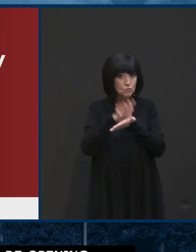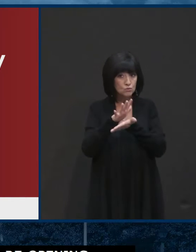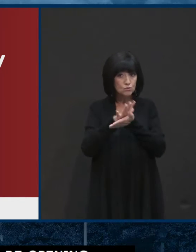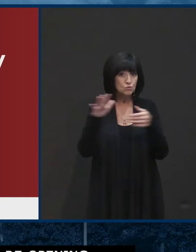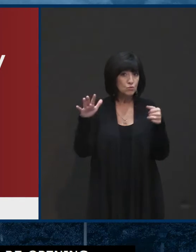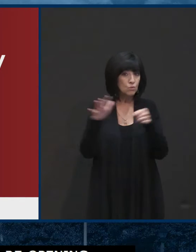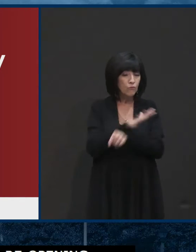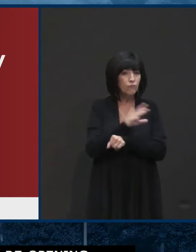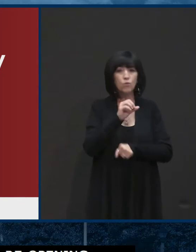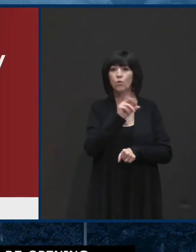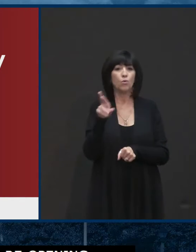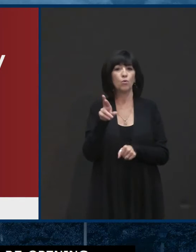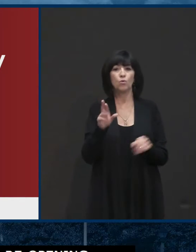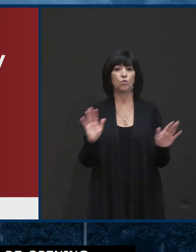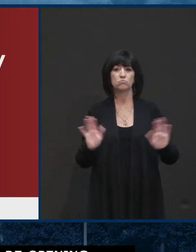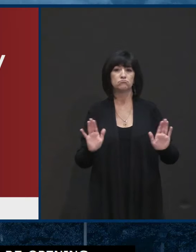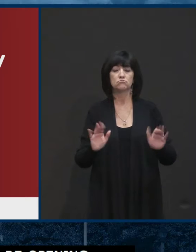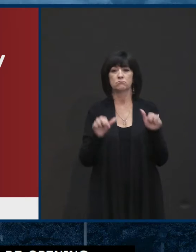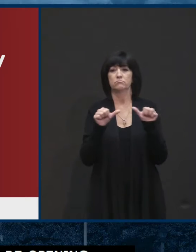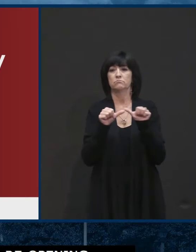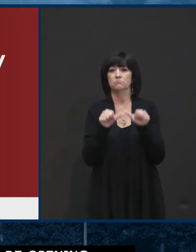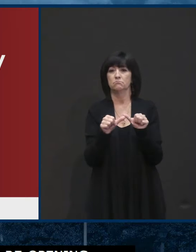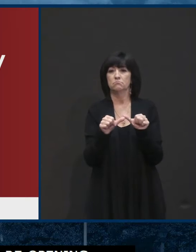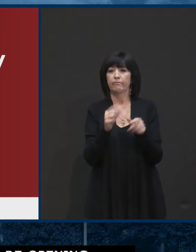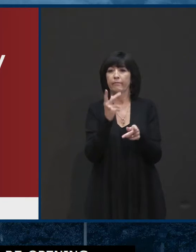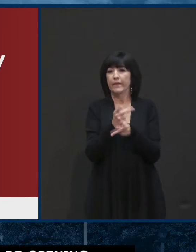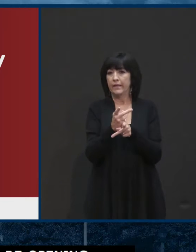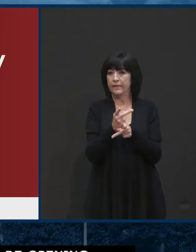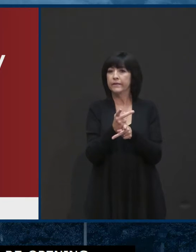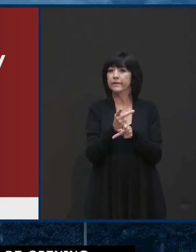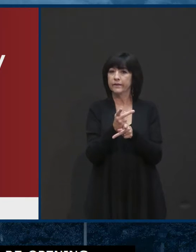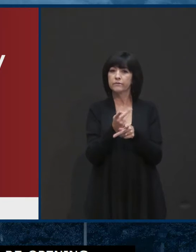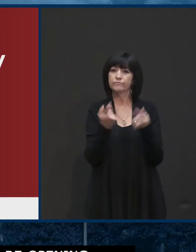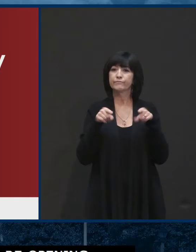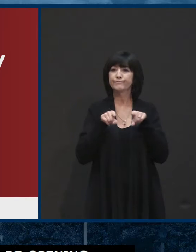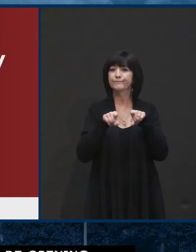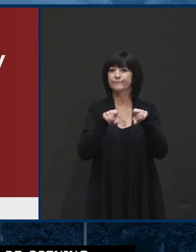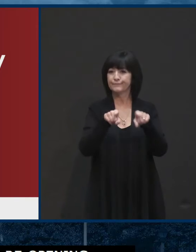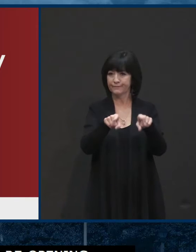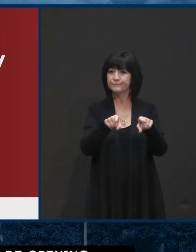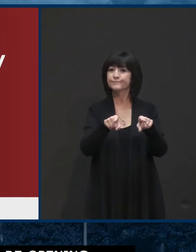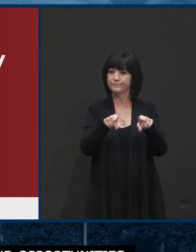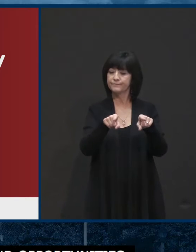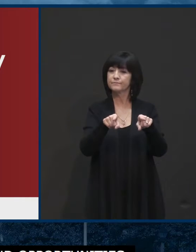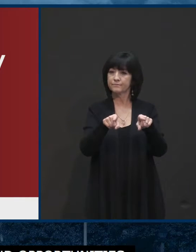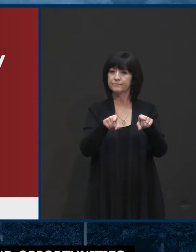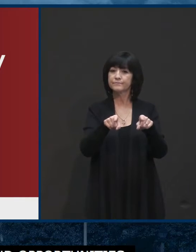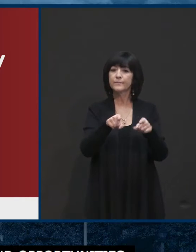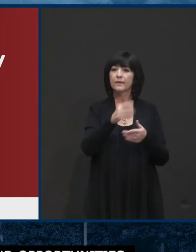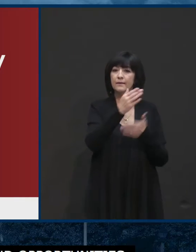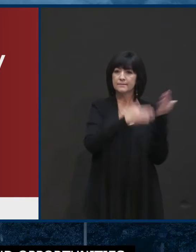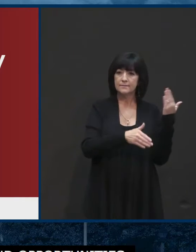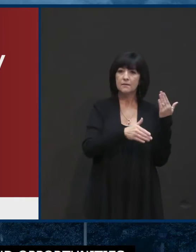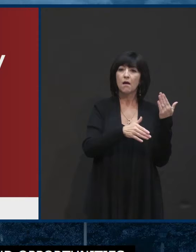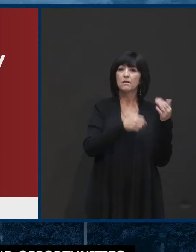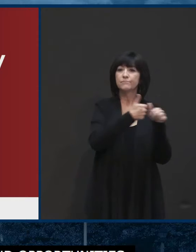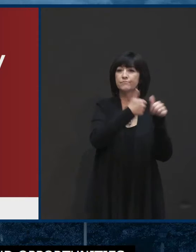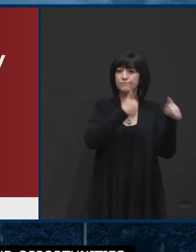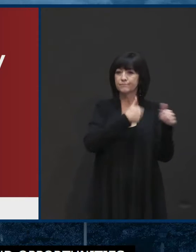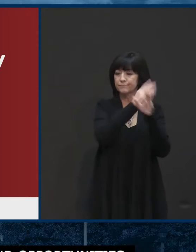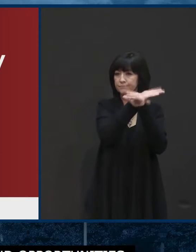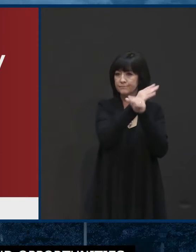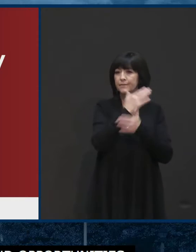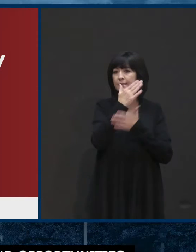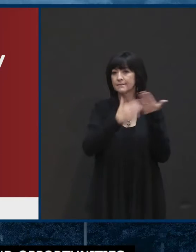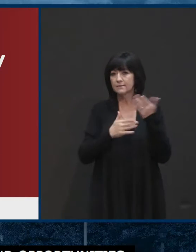opportunities to gradually reopen other parts of our economy. And we can only do that with extensive testing,